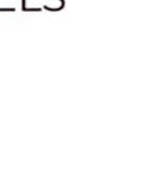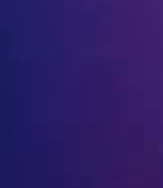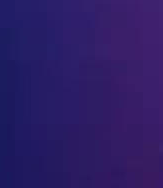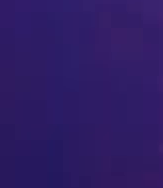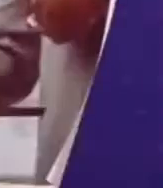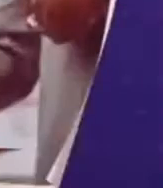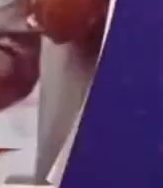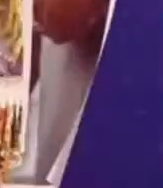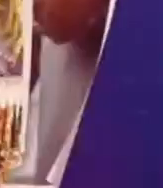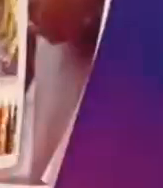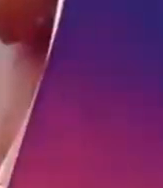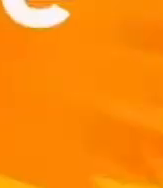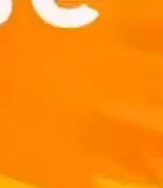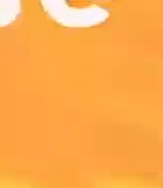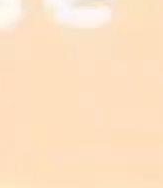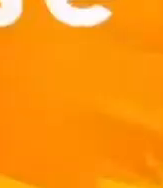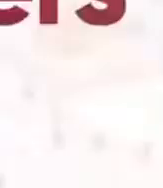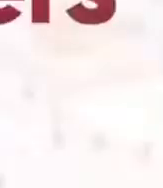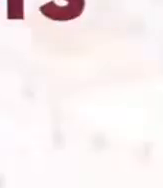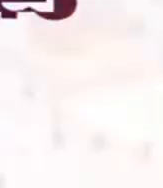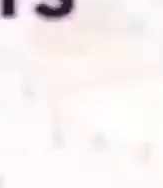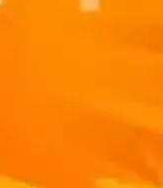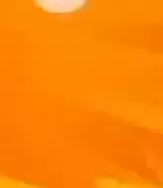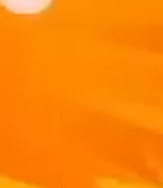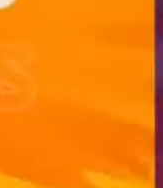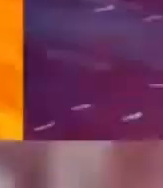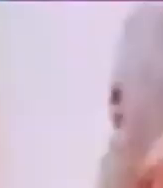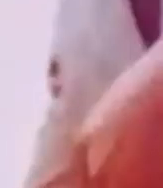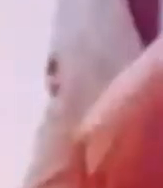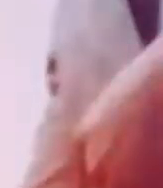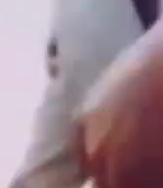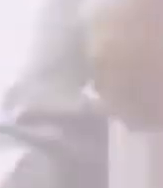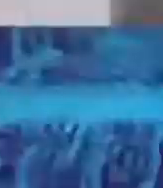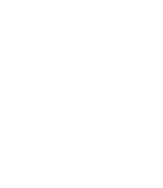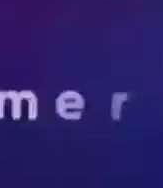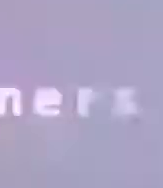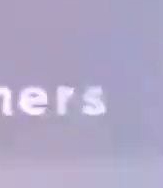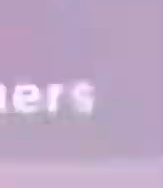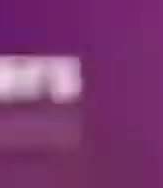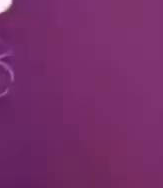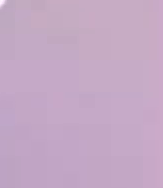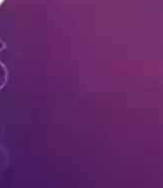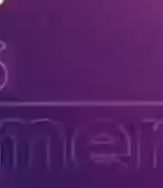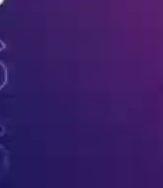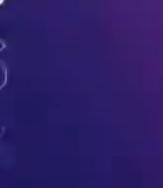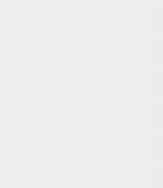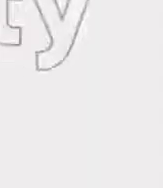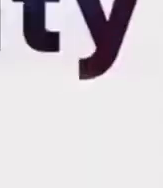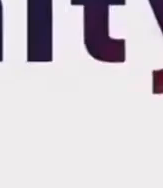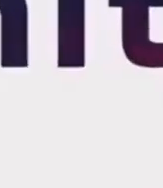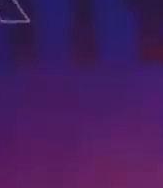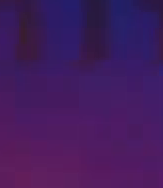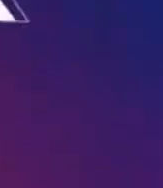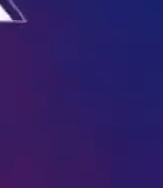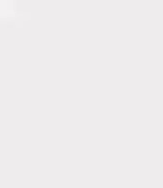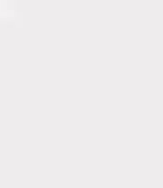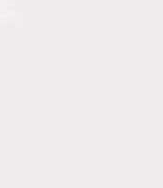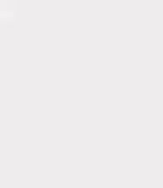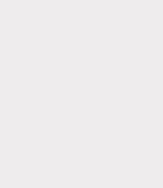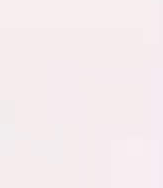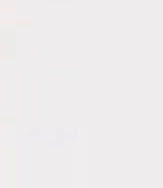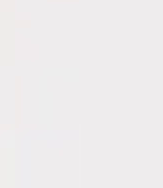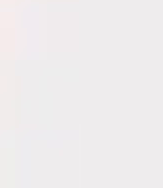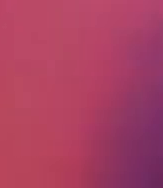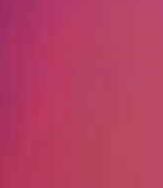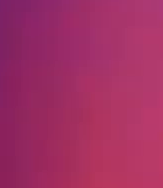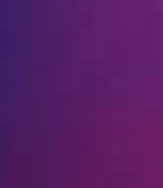1 month of exhibition and enterprise, offering manufacturers, suppliers, consumers, and various service providers the opportunity to